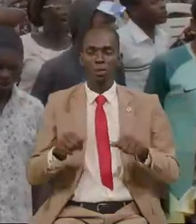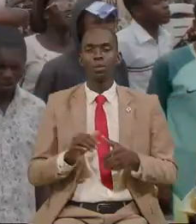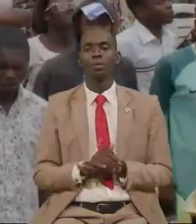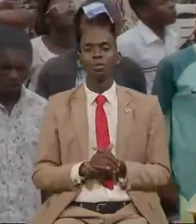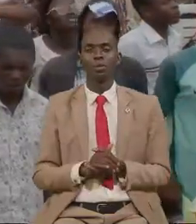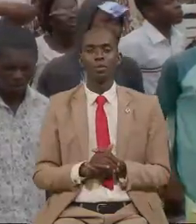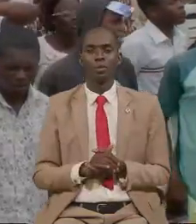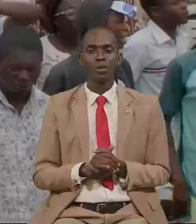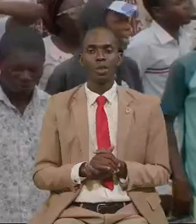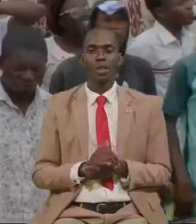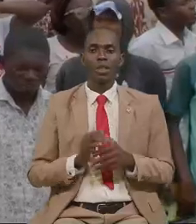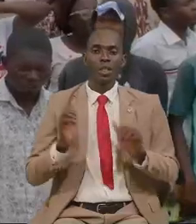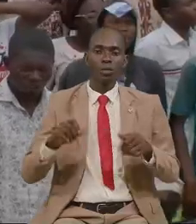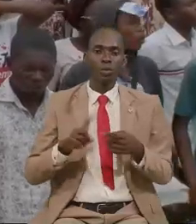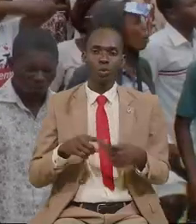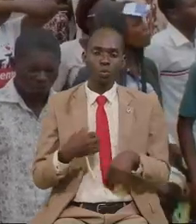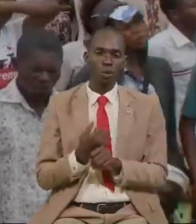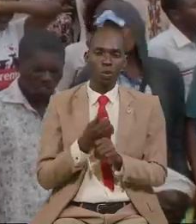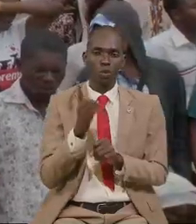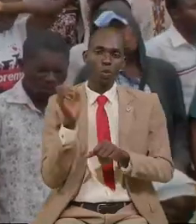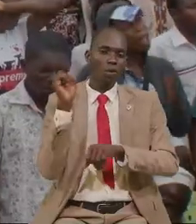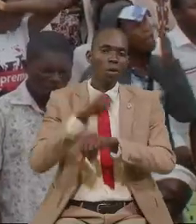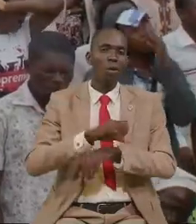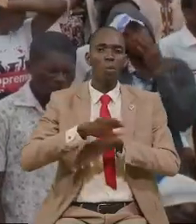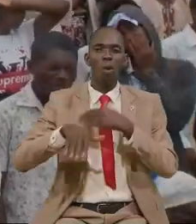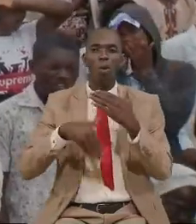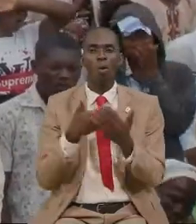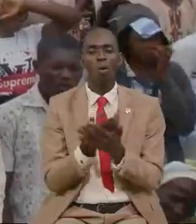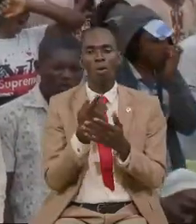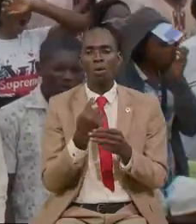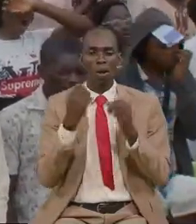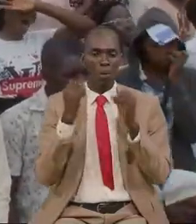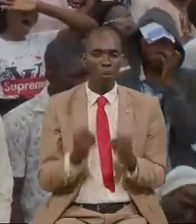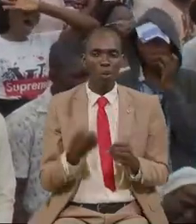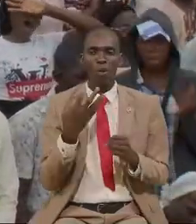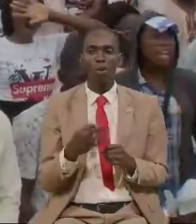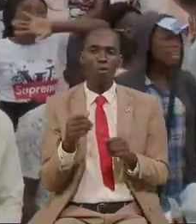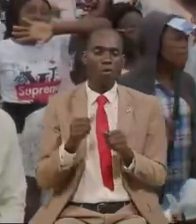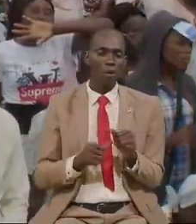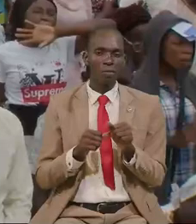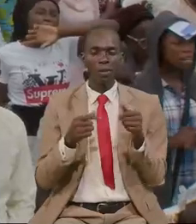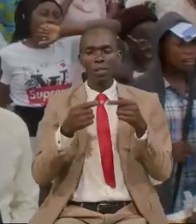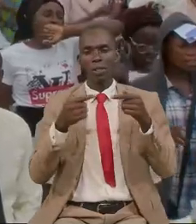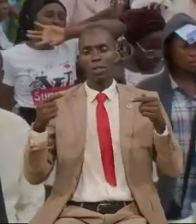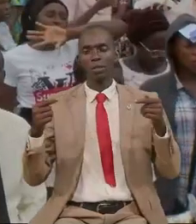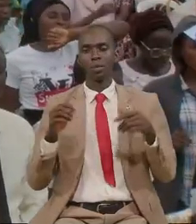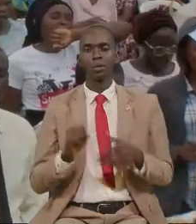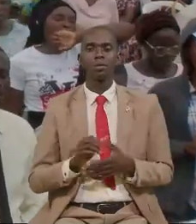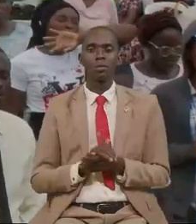Able to make you overcome all the power of every enemy.